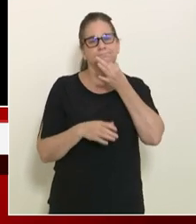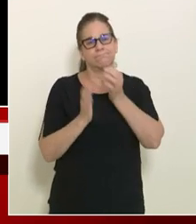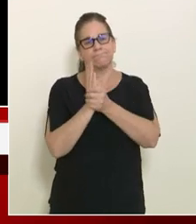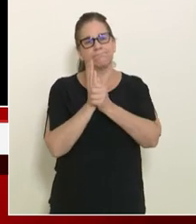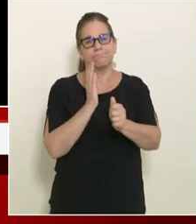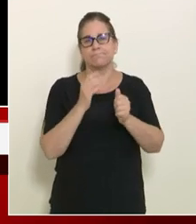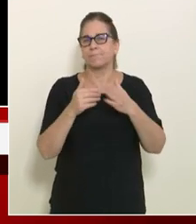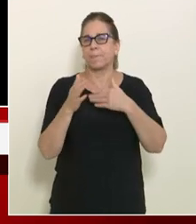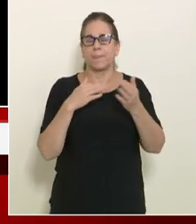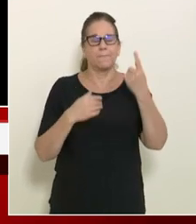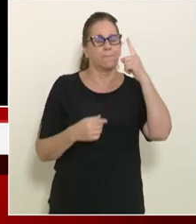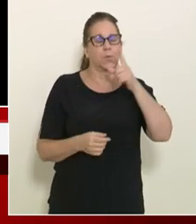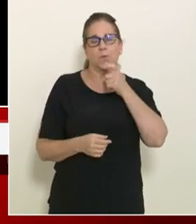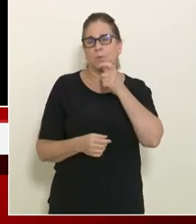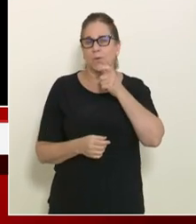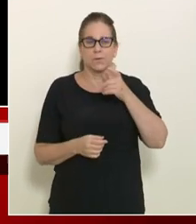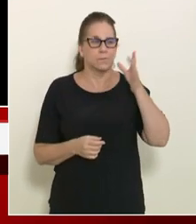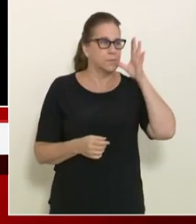through high school.